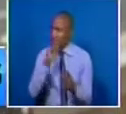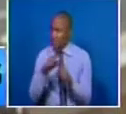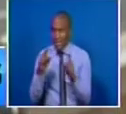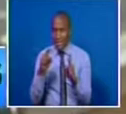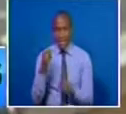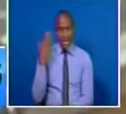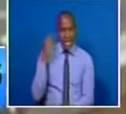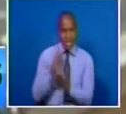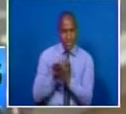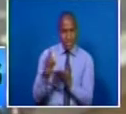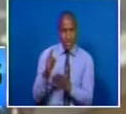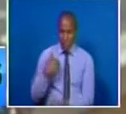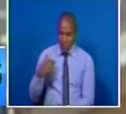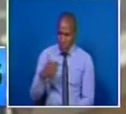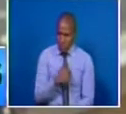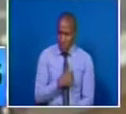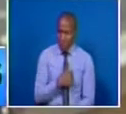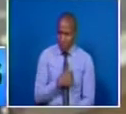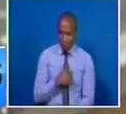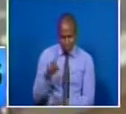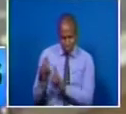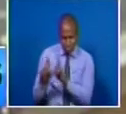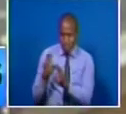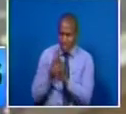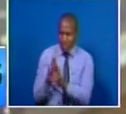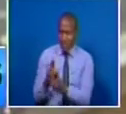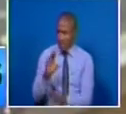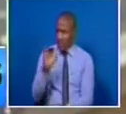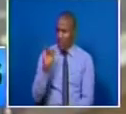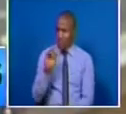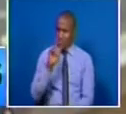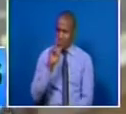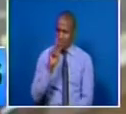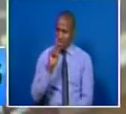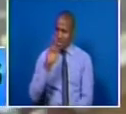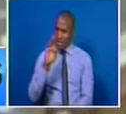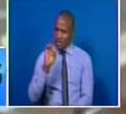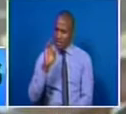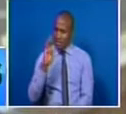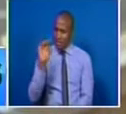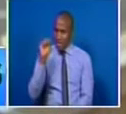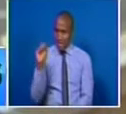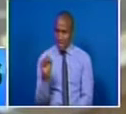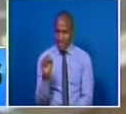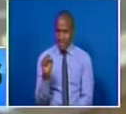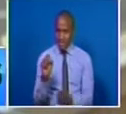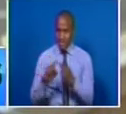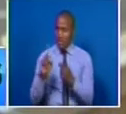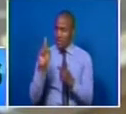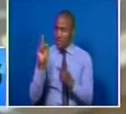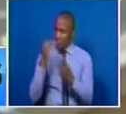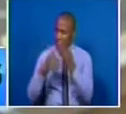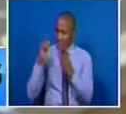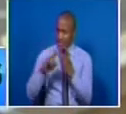were interrogating a report that was done by the Kenya Bureau of Statistics and the University of Nairobi